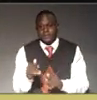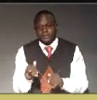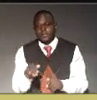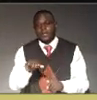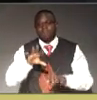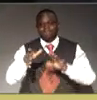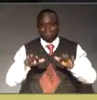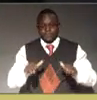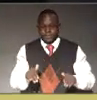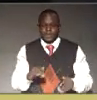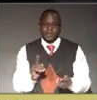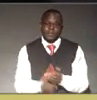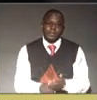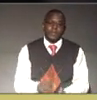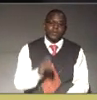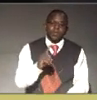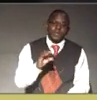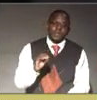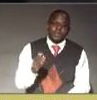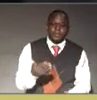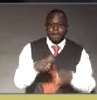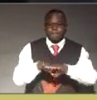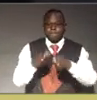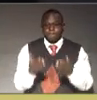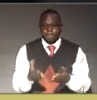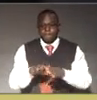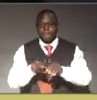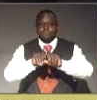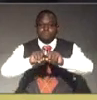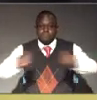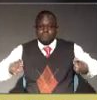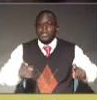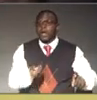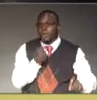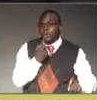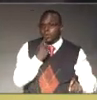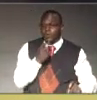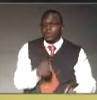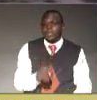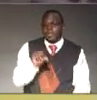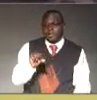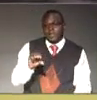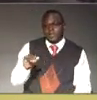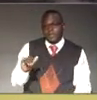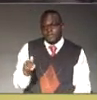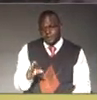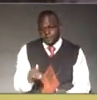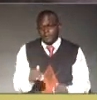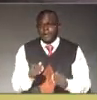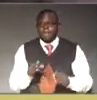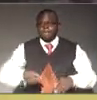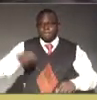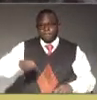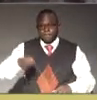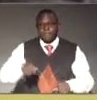suburbs, recovered 106 boxes containing Government of Uganda labelled drugs, 99 dead body bags, and